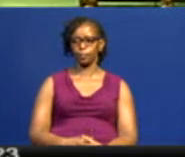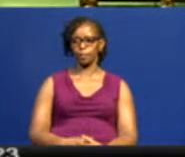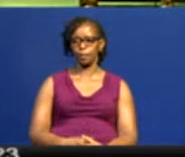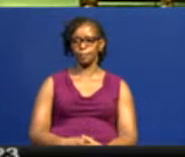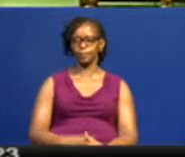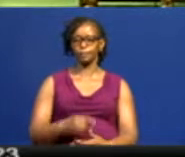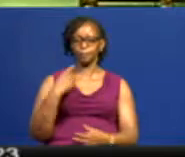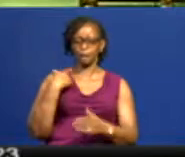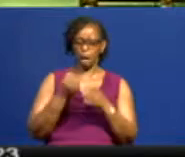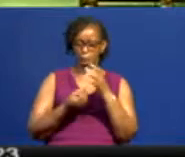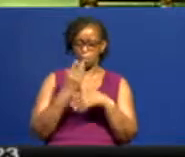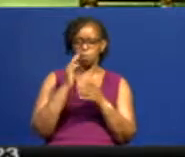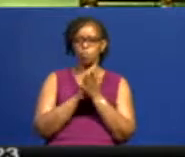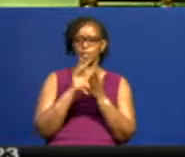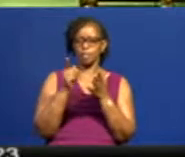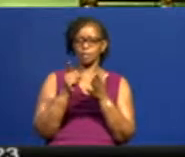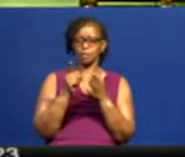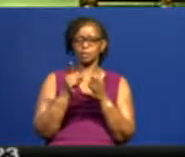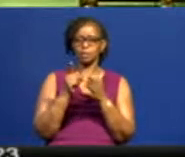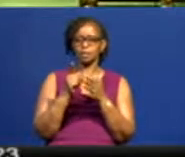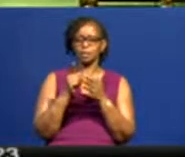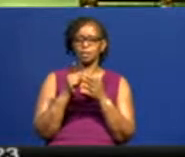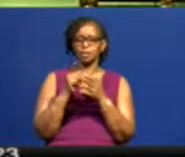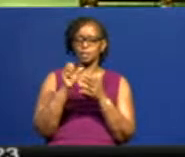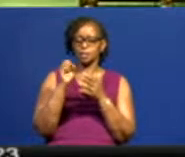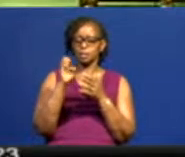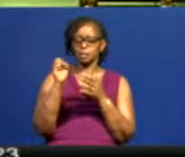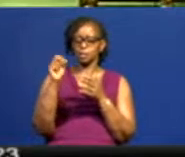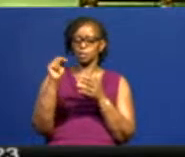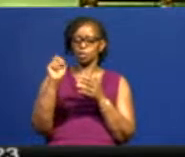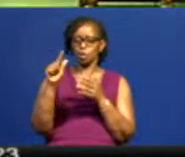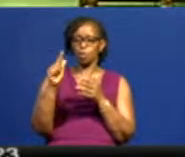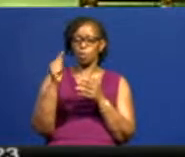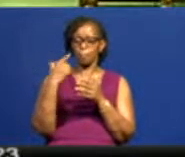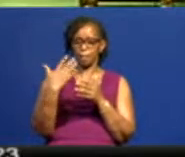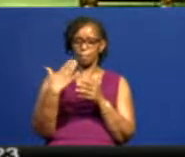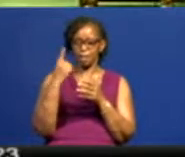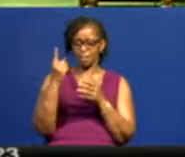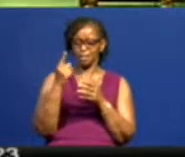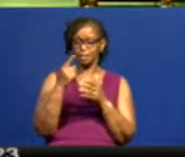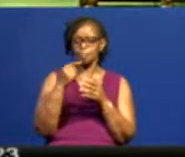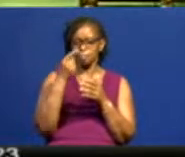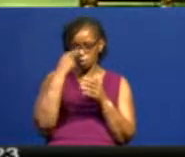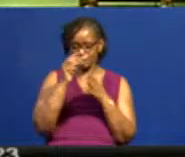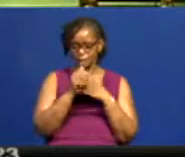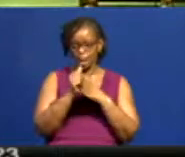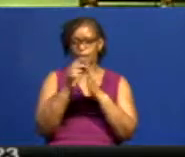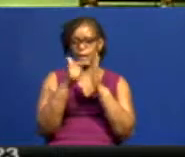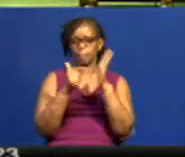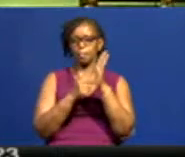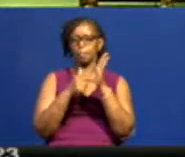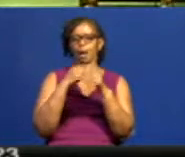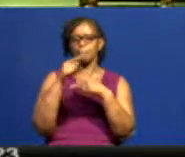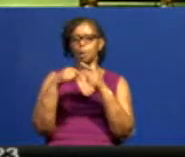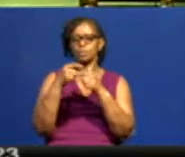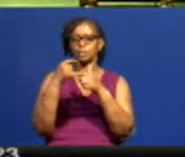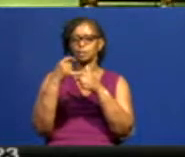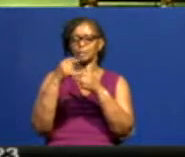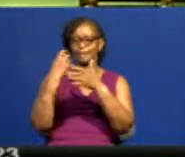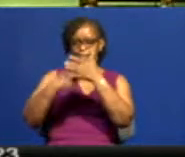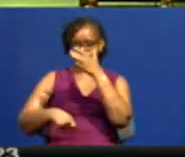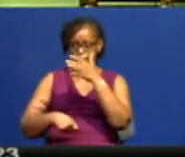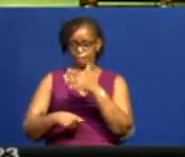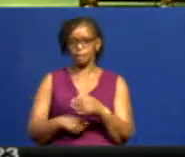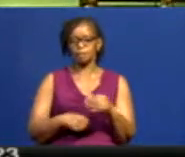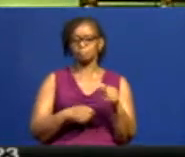sessional paper, which is a policy guideline paper for taxation in this country. Honorable Speaker, the mover and the seconder